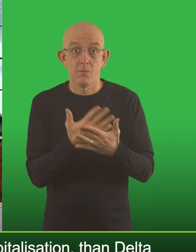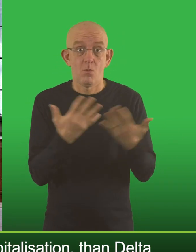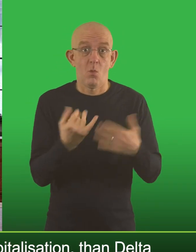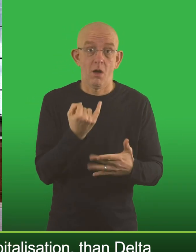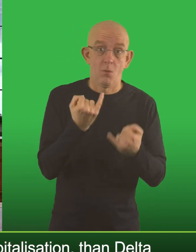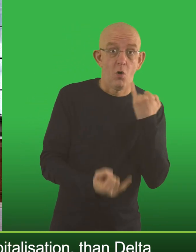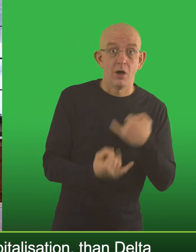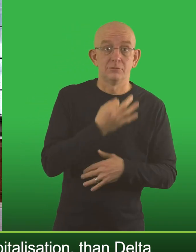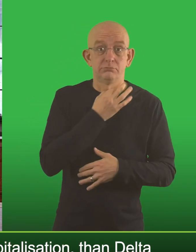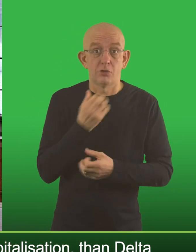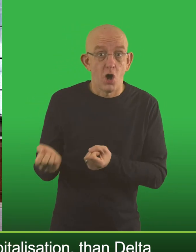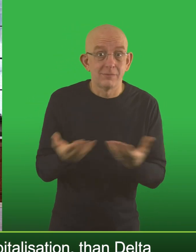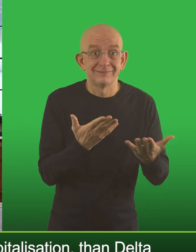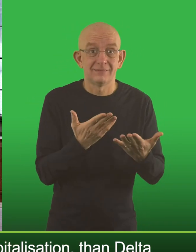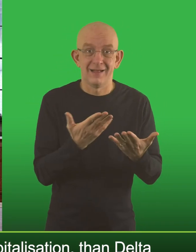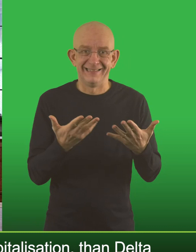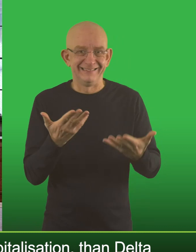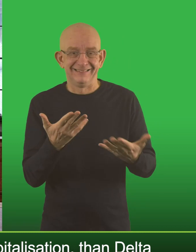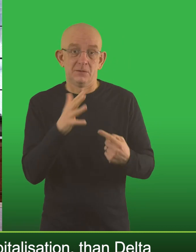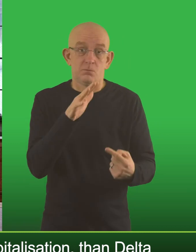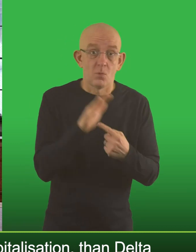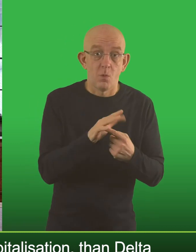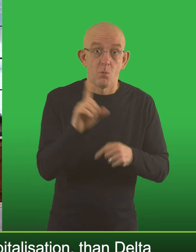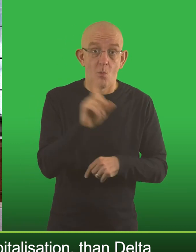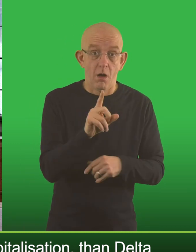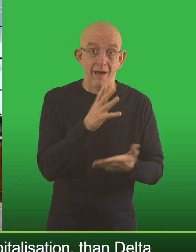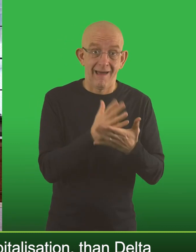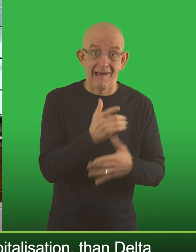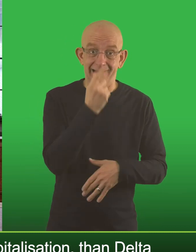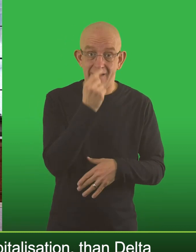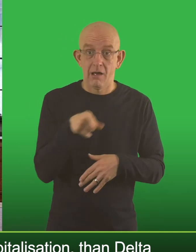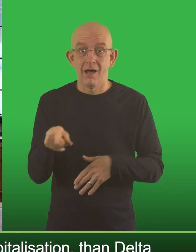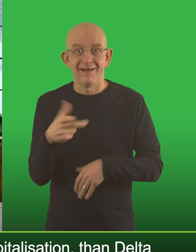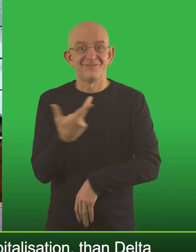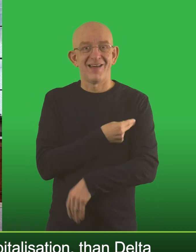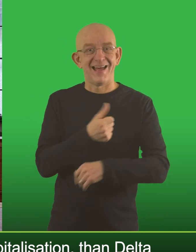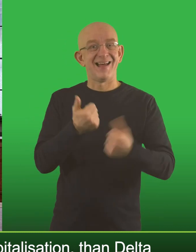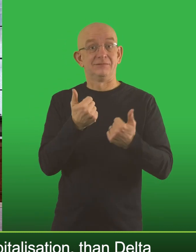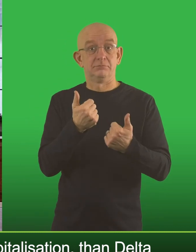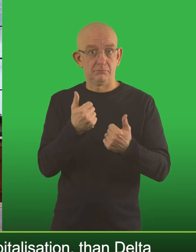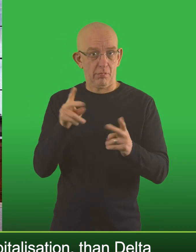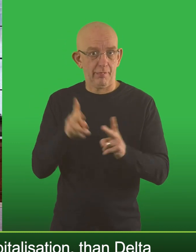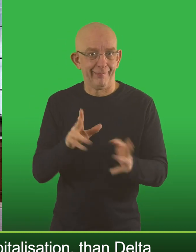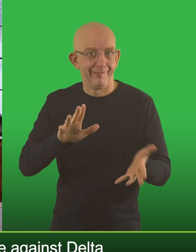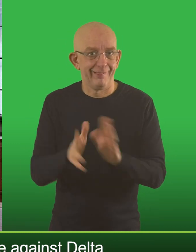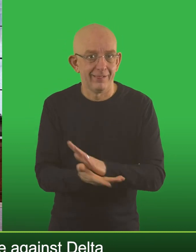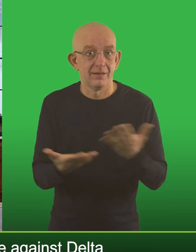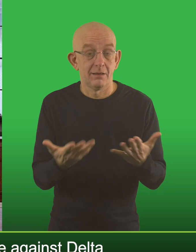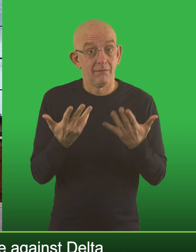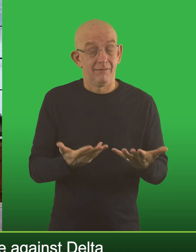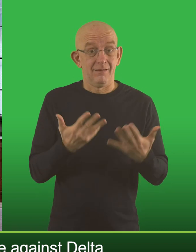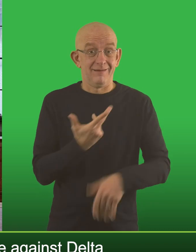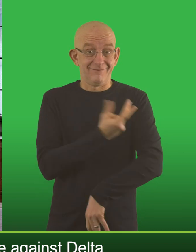more hospitalisation than Delta, and importantly, whether or not it leads to a less effective vaccination. Currently,